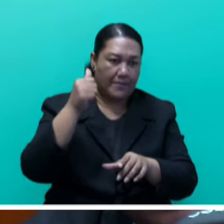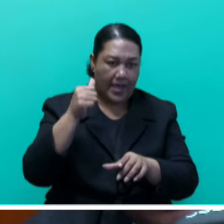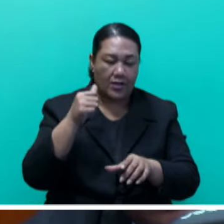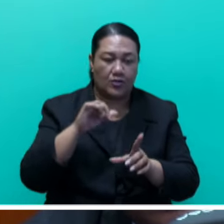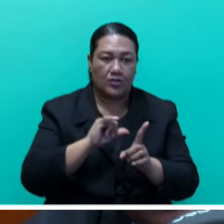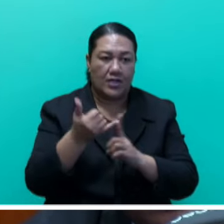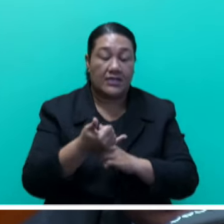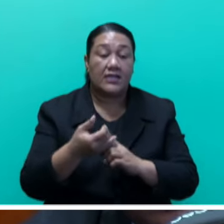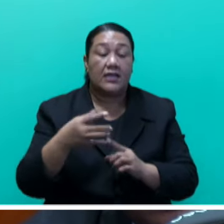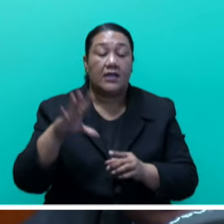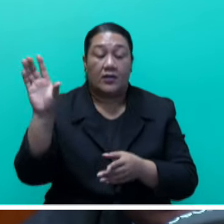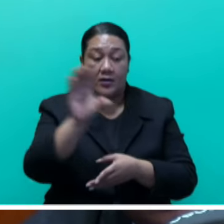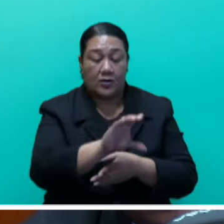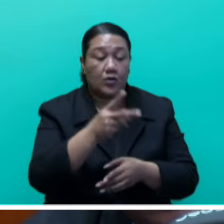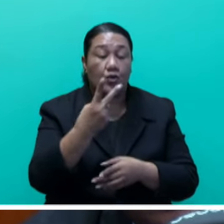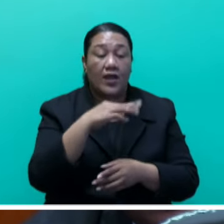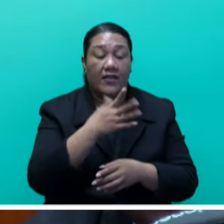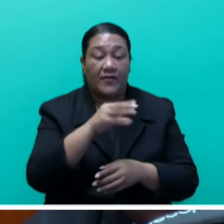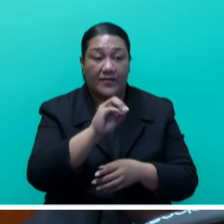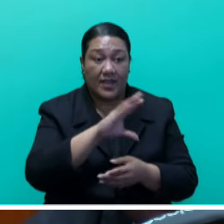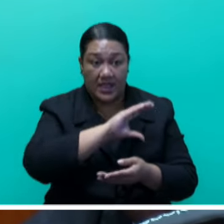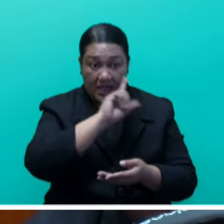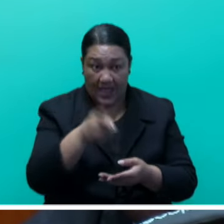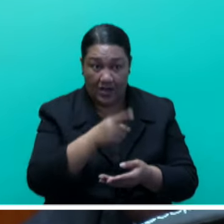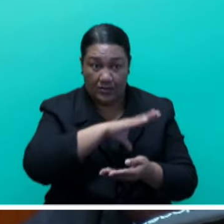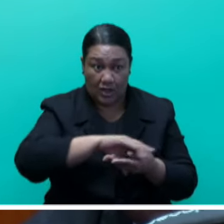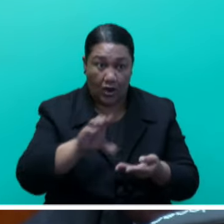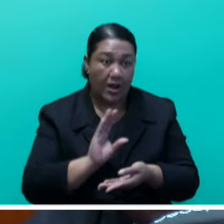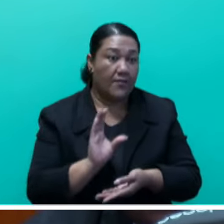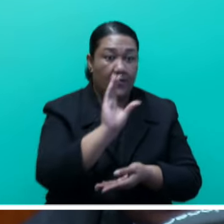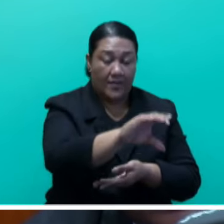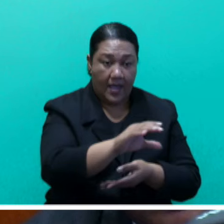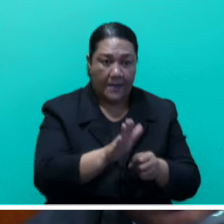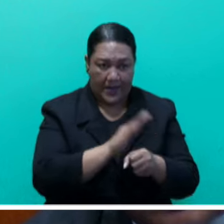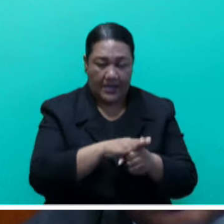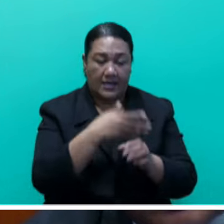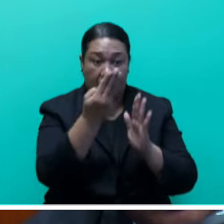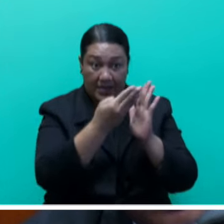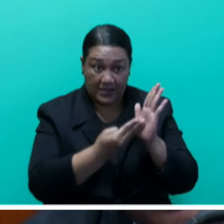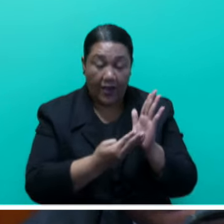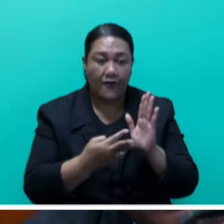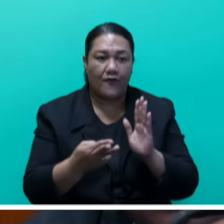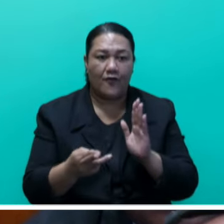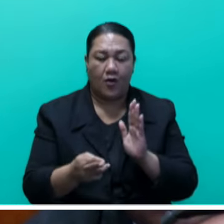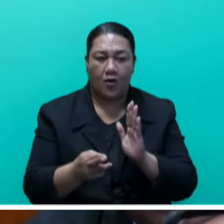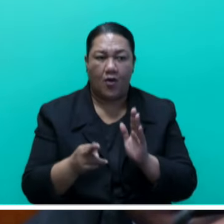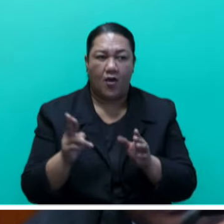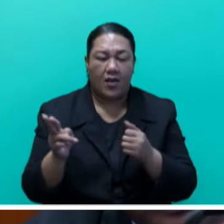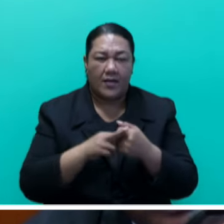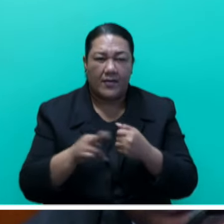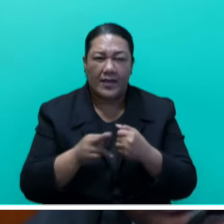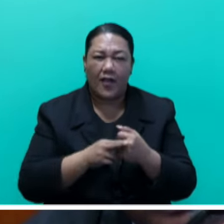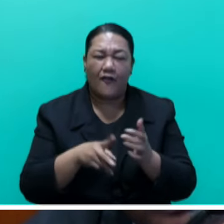allocation of $250,000 has been made in this budget for the renovations of the Vunirewa Bible School